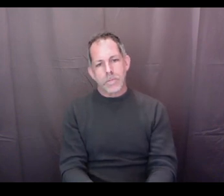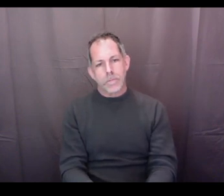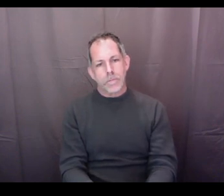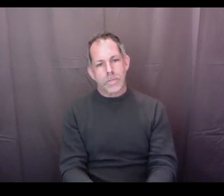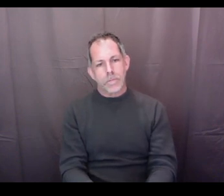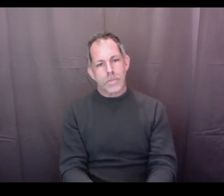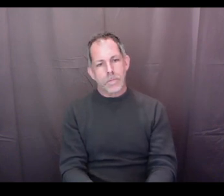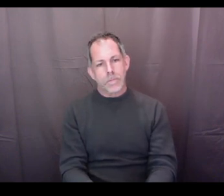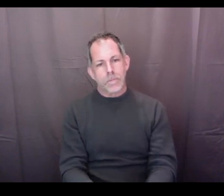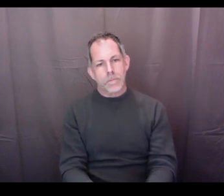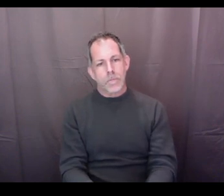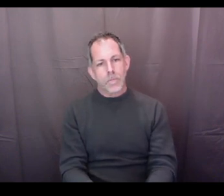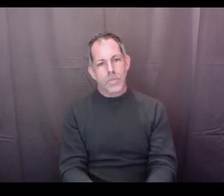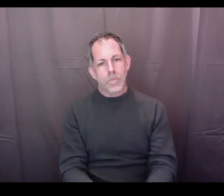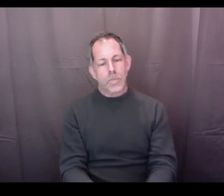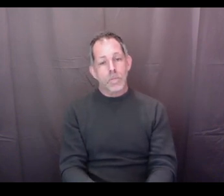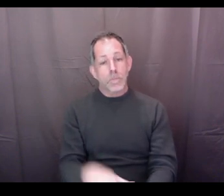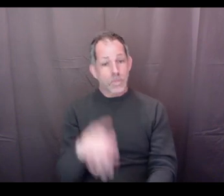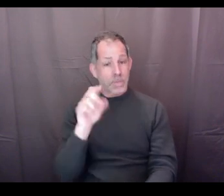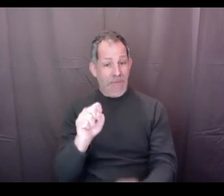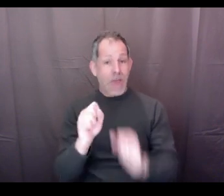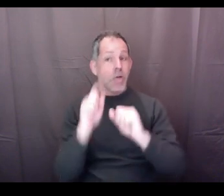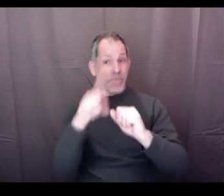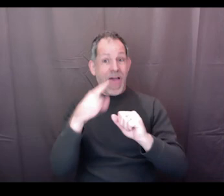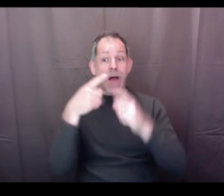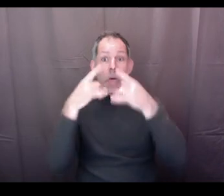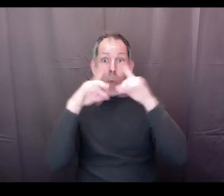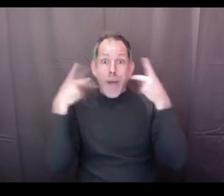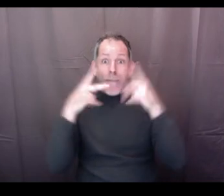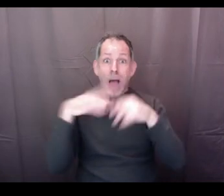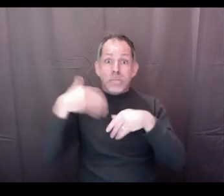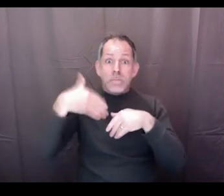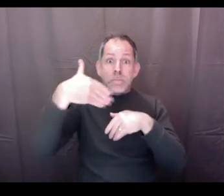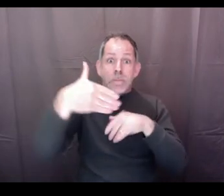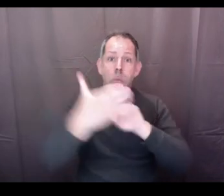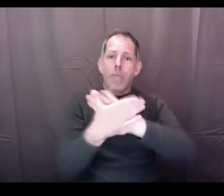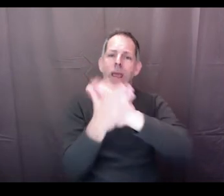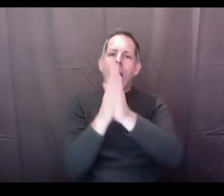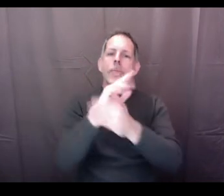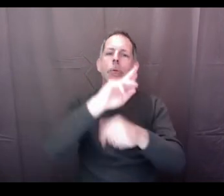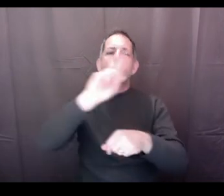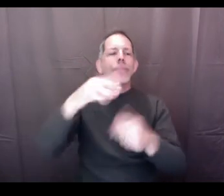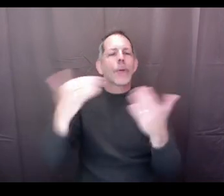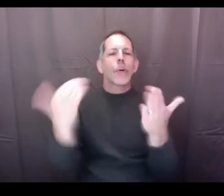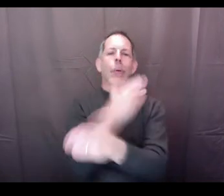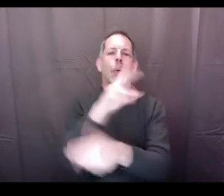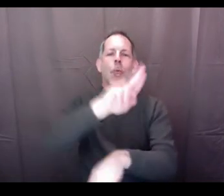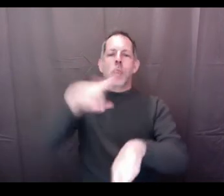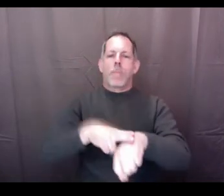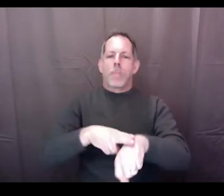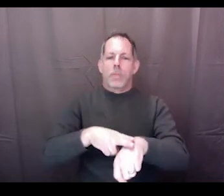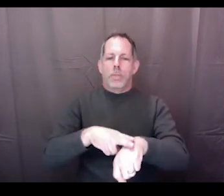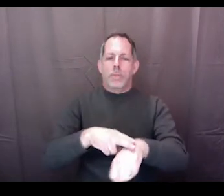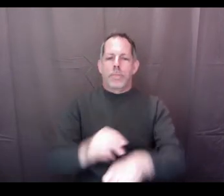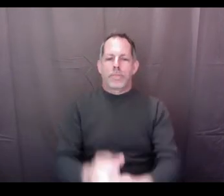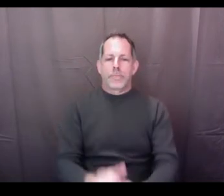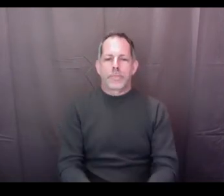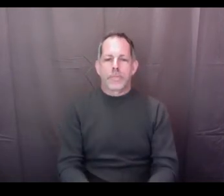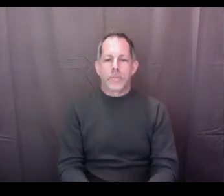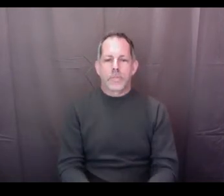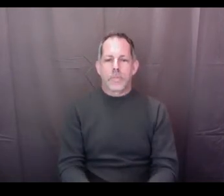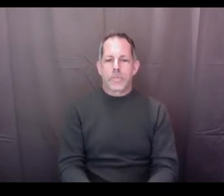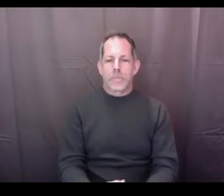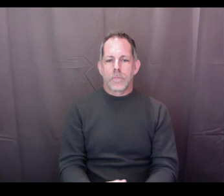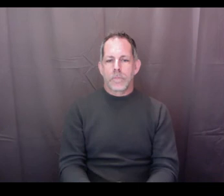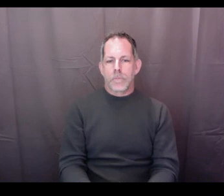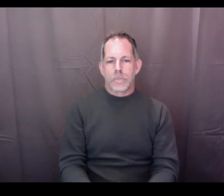coverings when out of the home. So that's our current message. It's at the current time it's voluntary